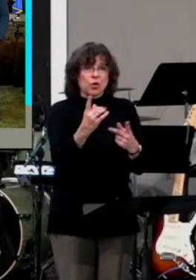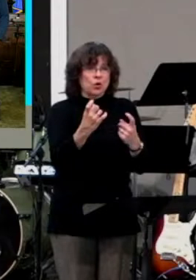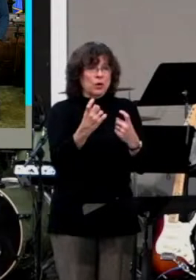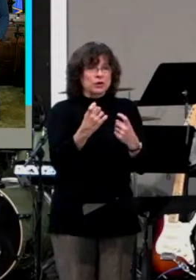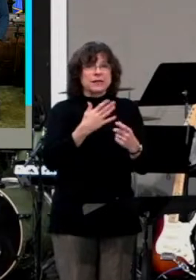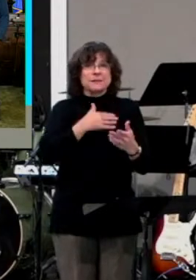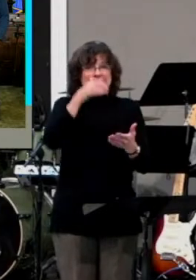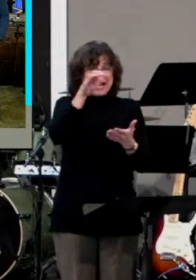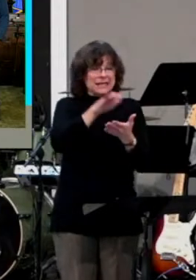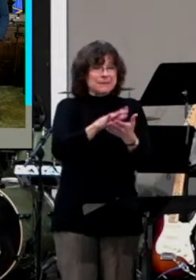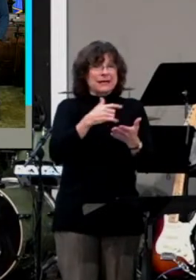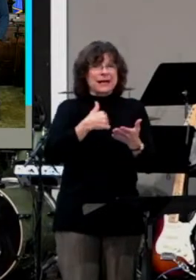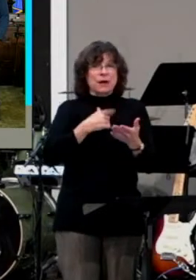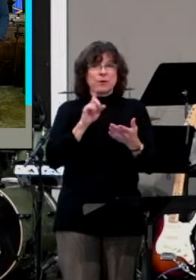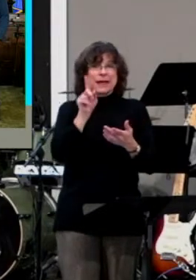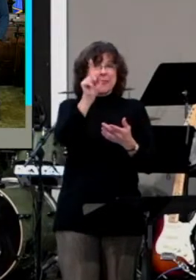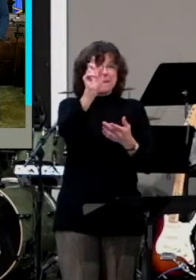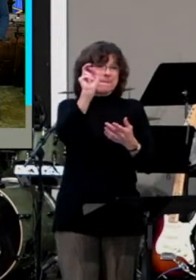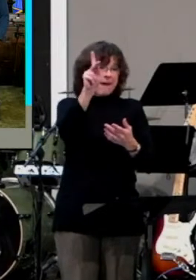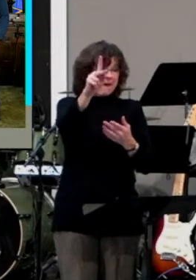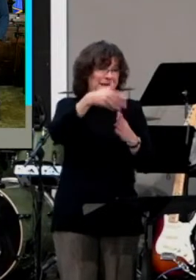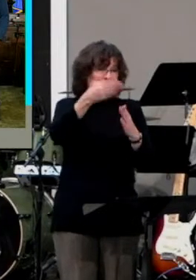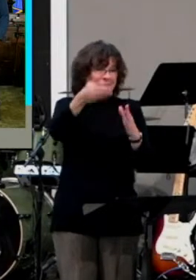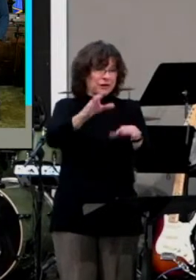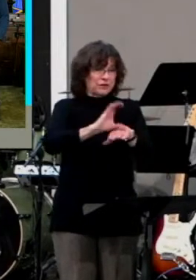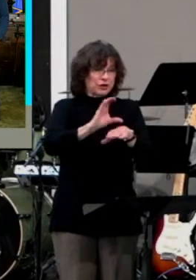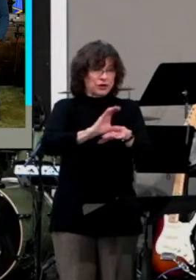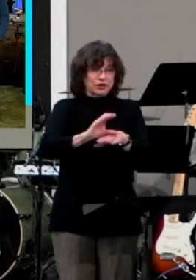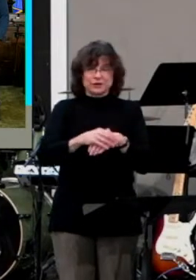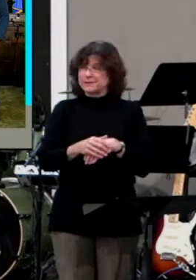husband and I will be in the back.